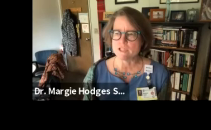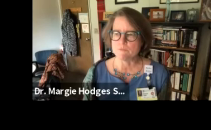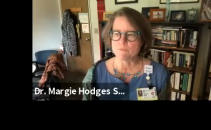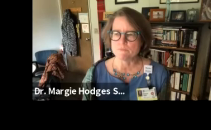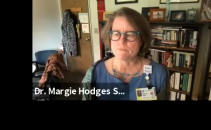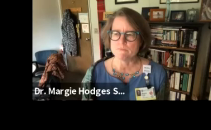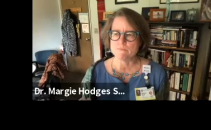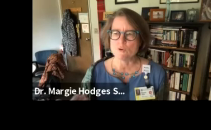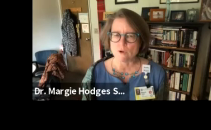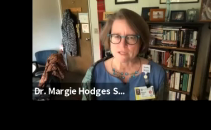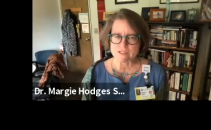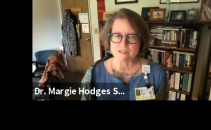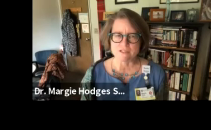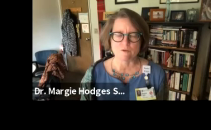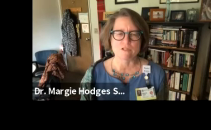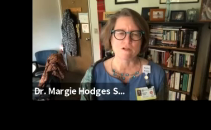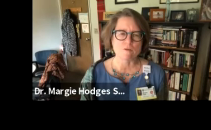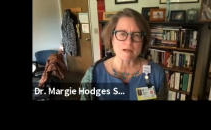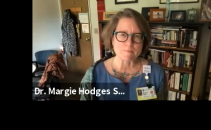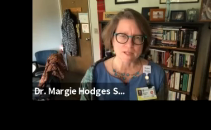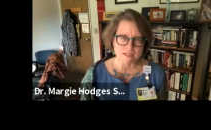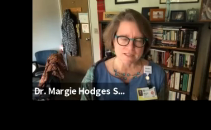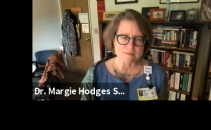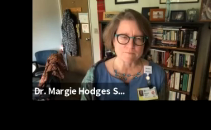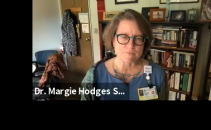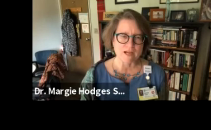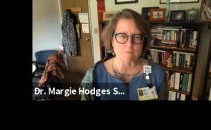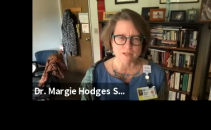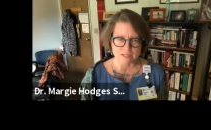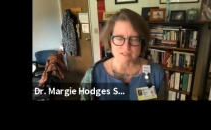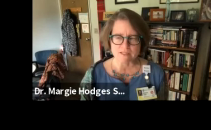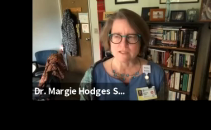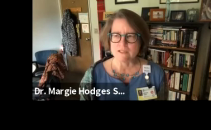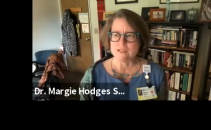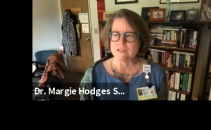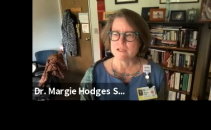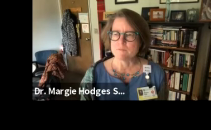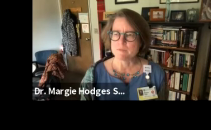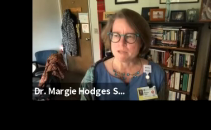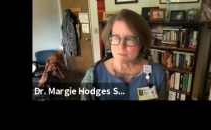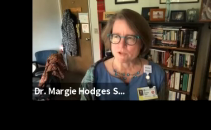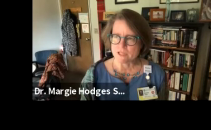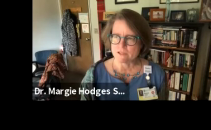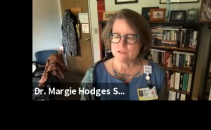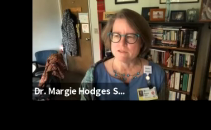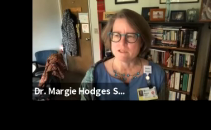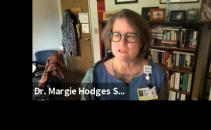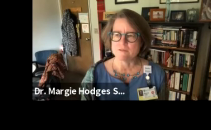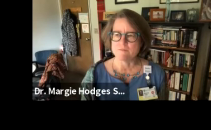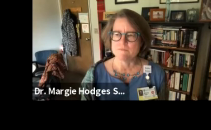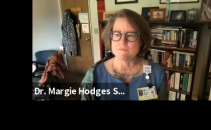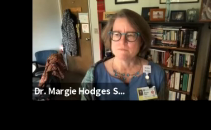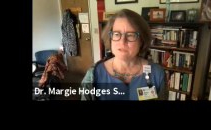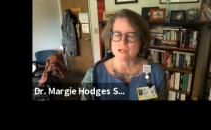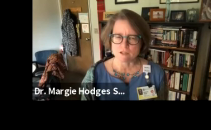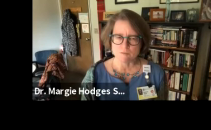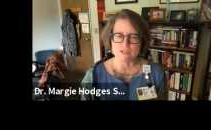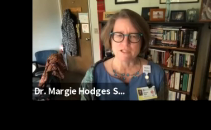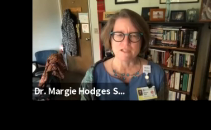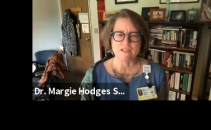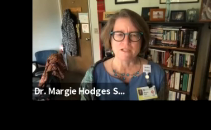these 3 points. I want to talk about place, our place, the people here,